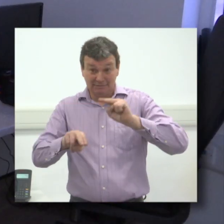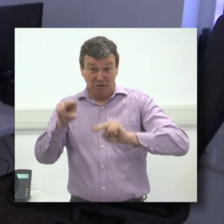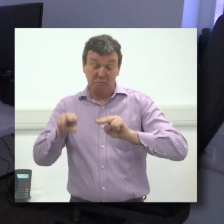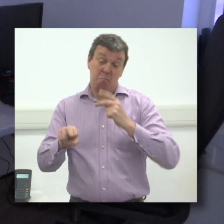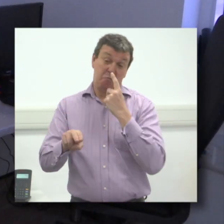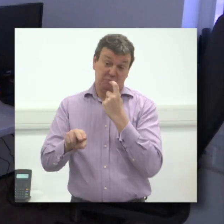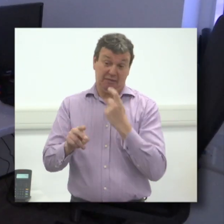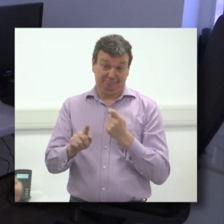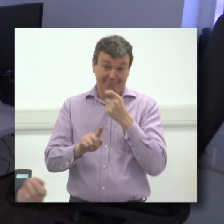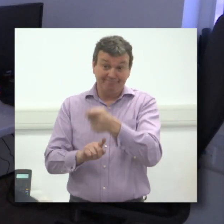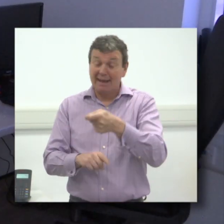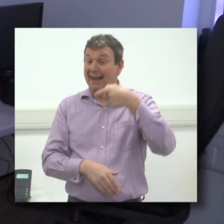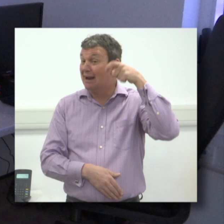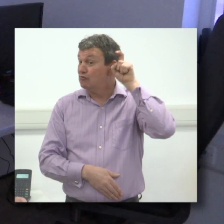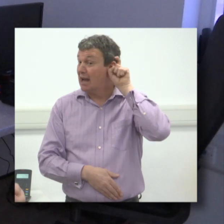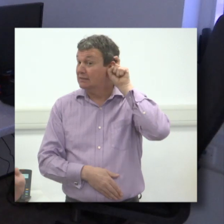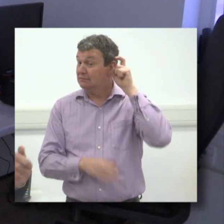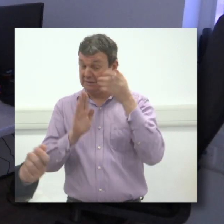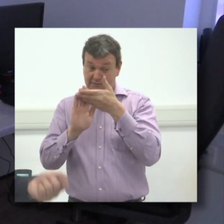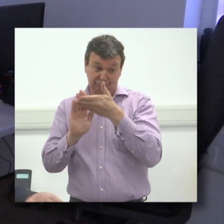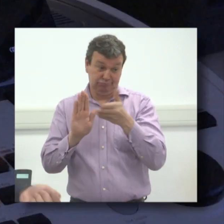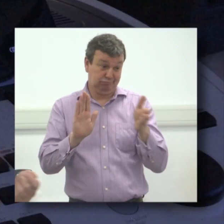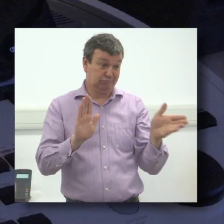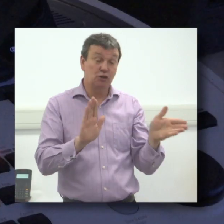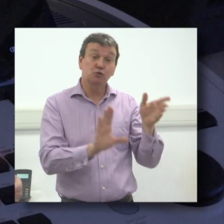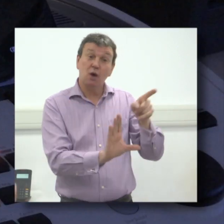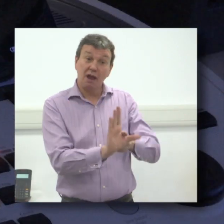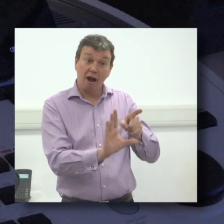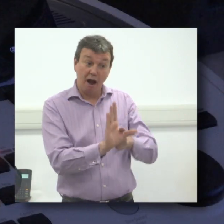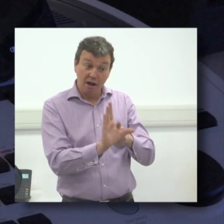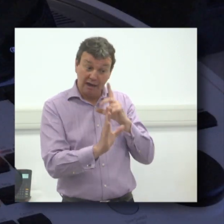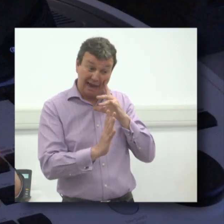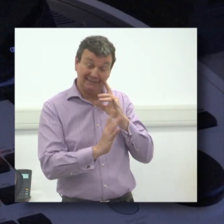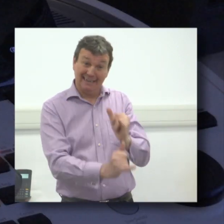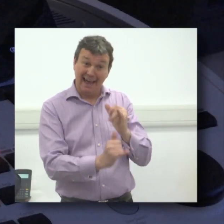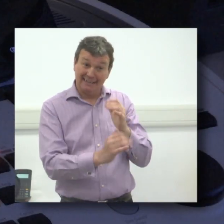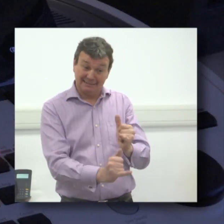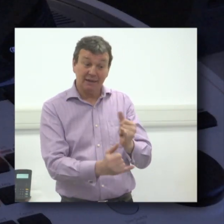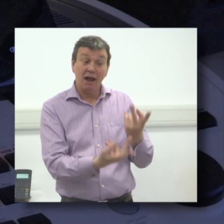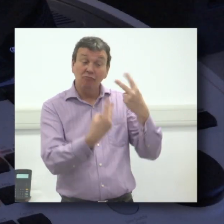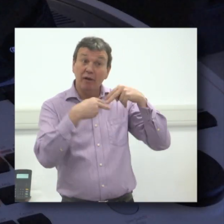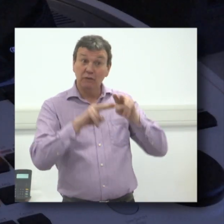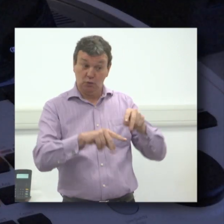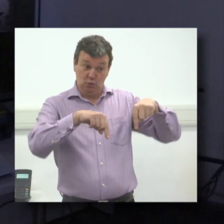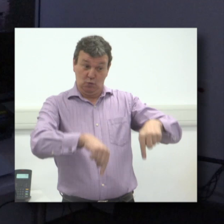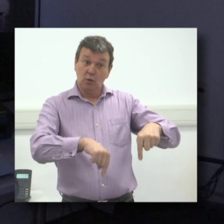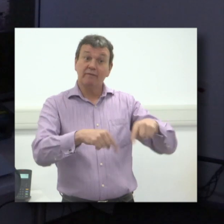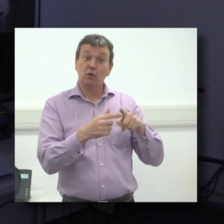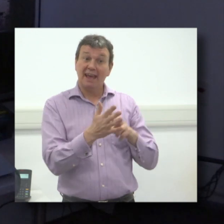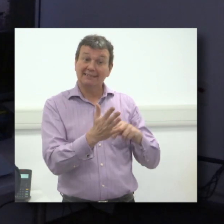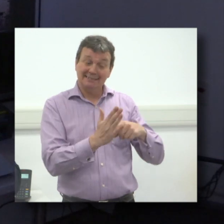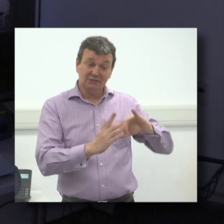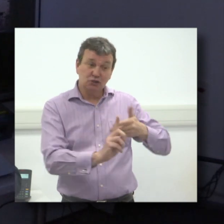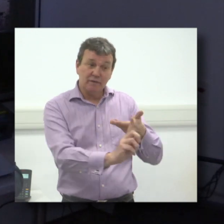potentially hearing aids, to our younger population where we'll be able to do more testing and clinic reviews within the ENT services